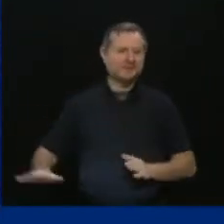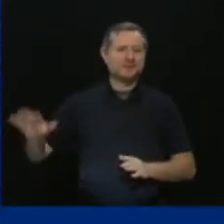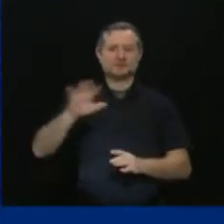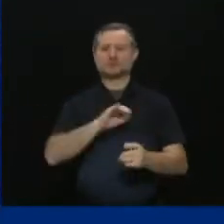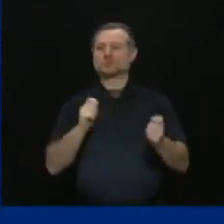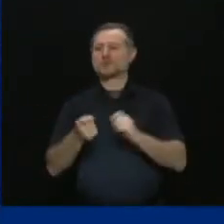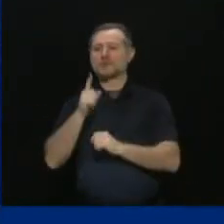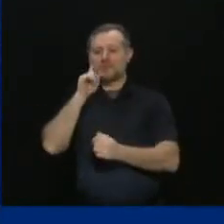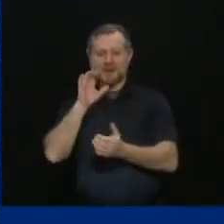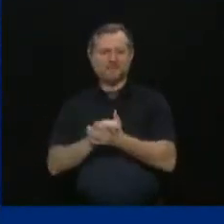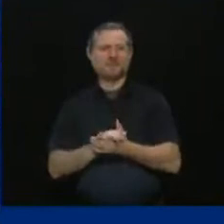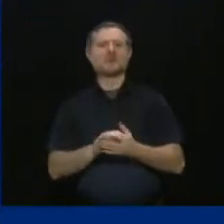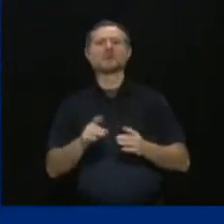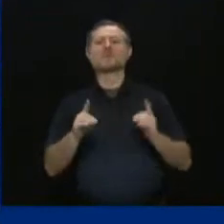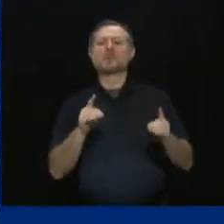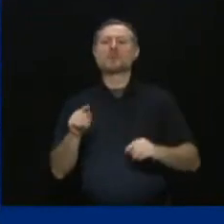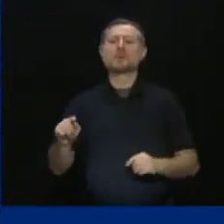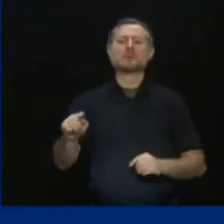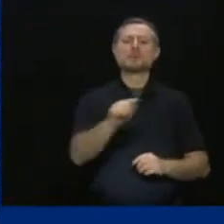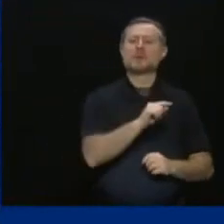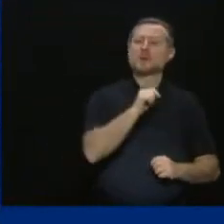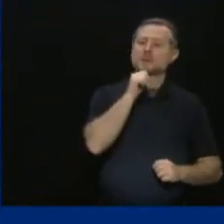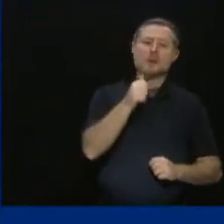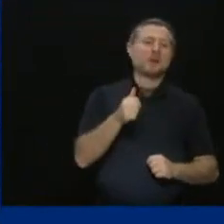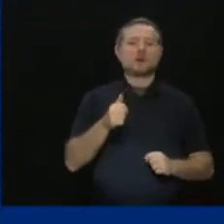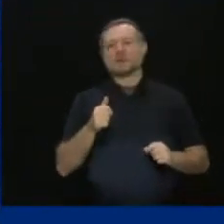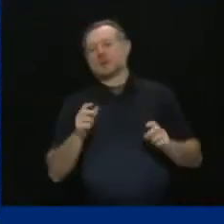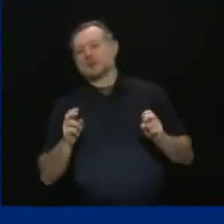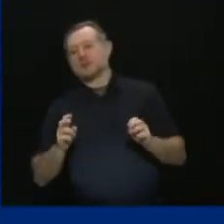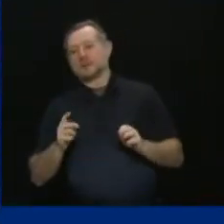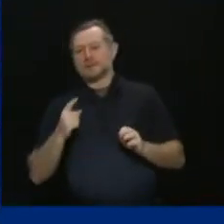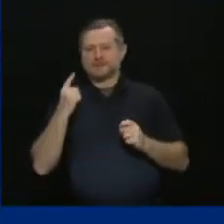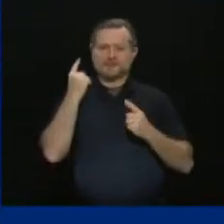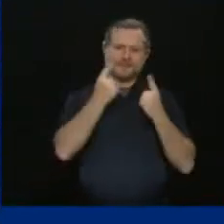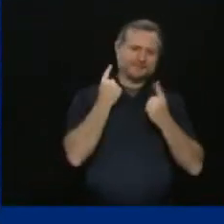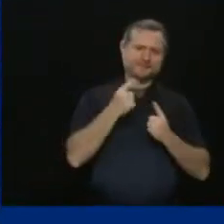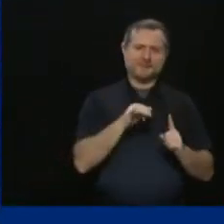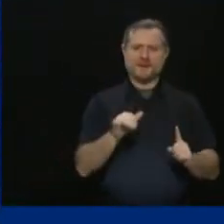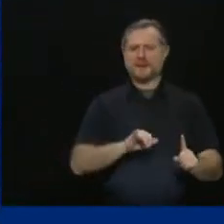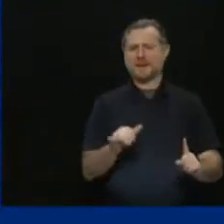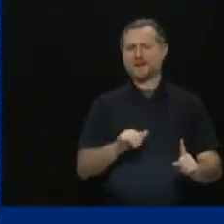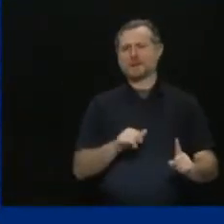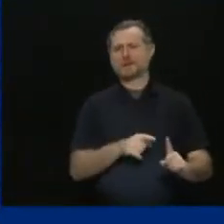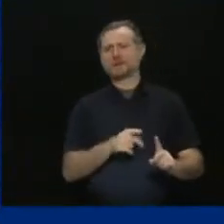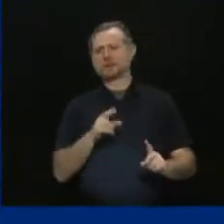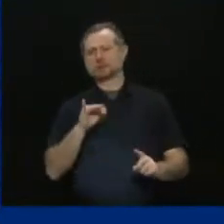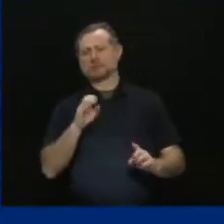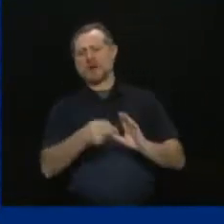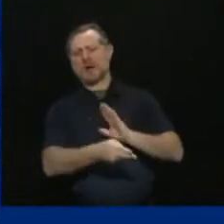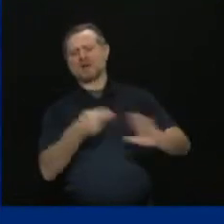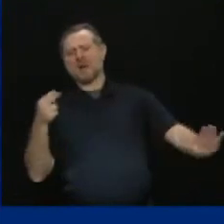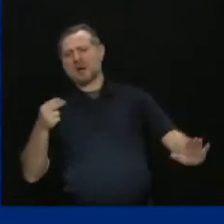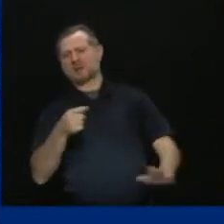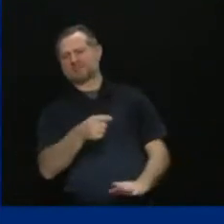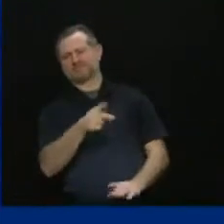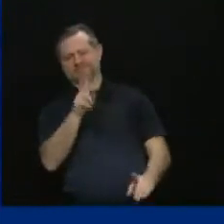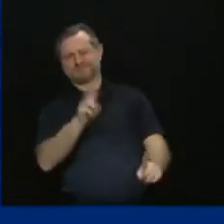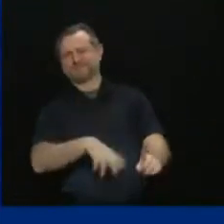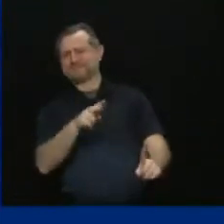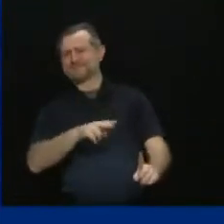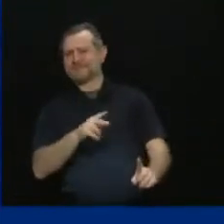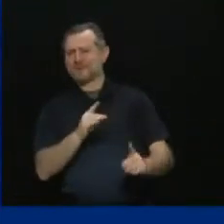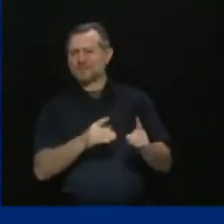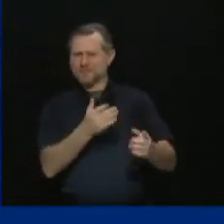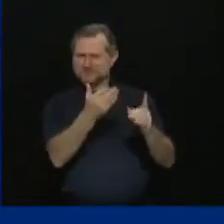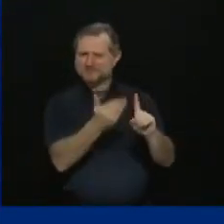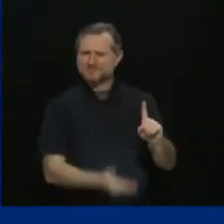treating people who are suffering from an illness like, as the member said, like they're criminals. That is the change that we're making here today by